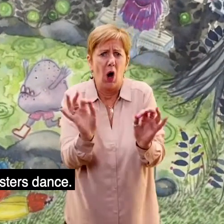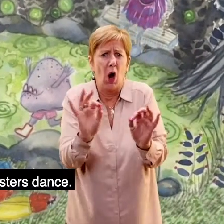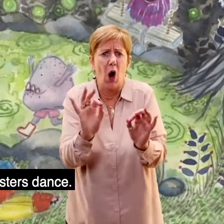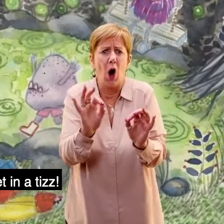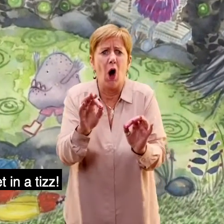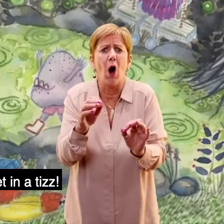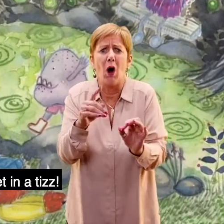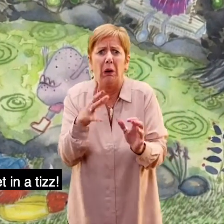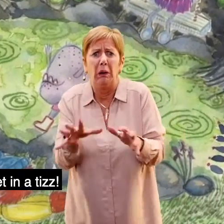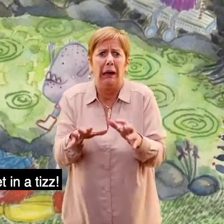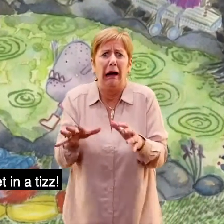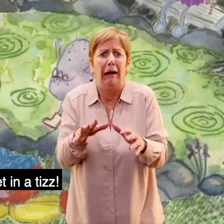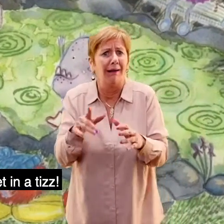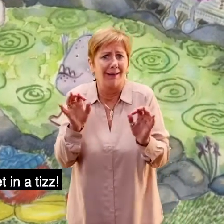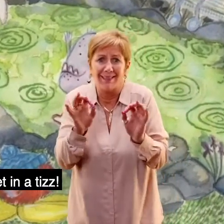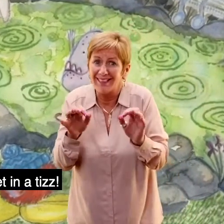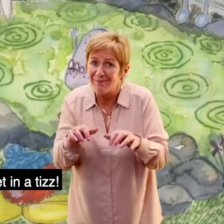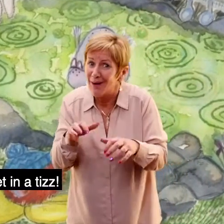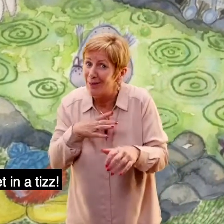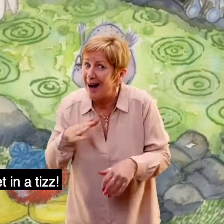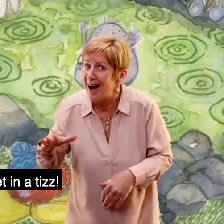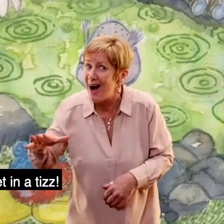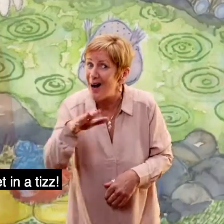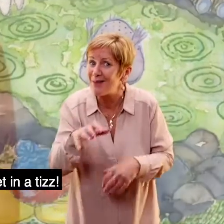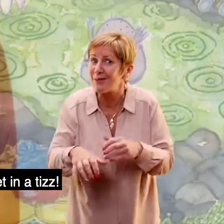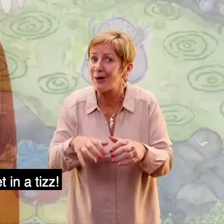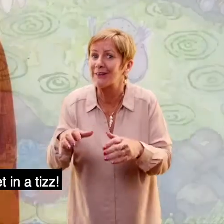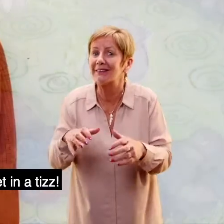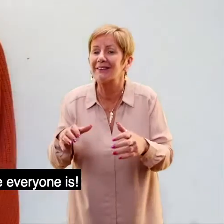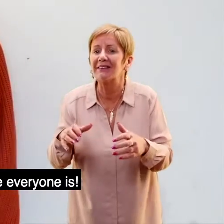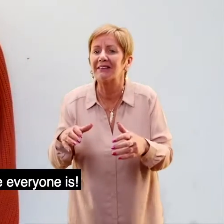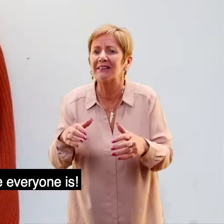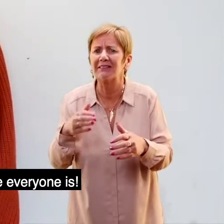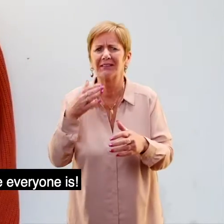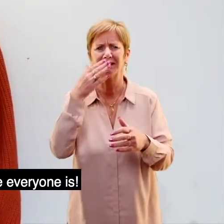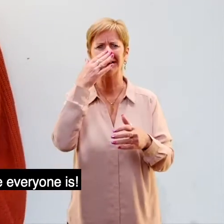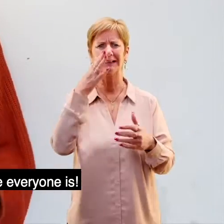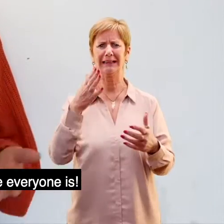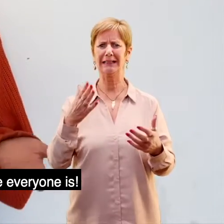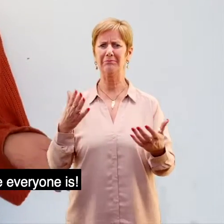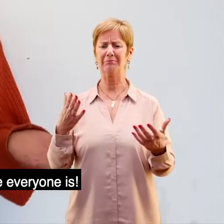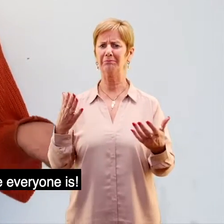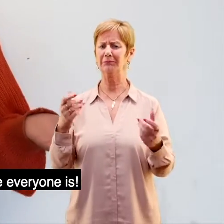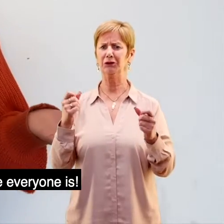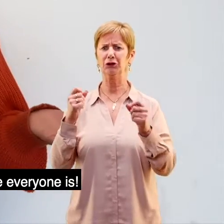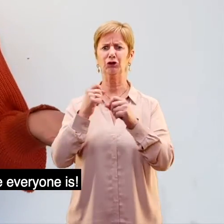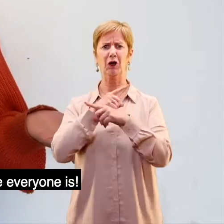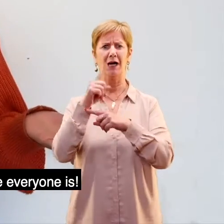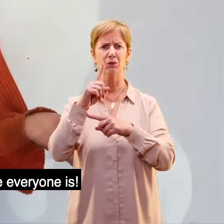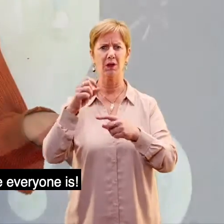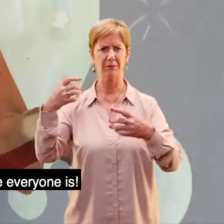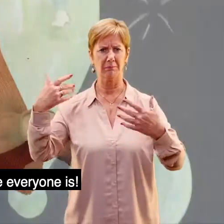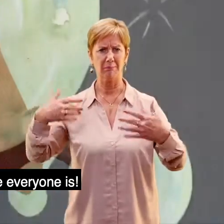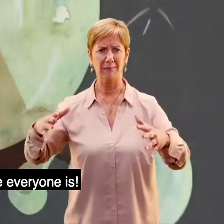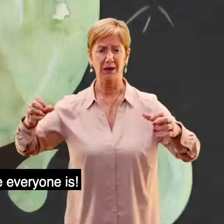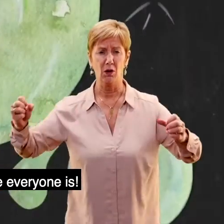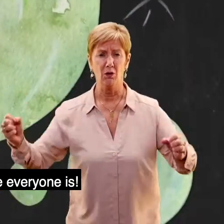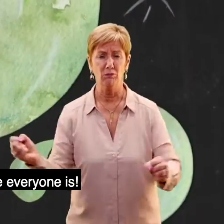No need to be frightened or get in a tiz. There are no monsters because everyone is.